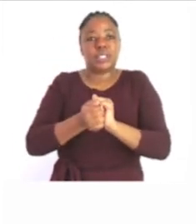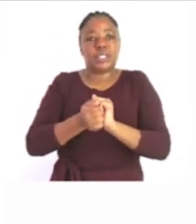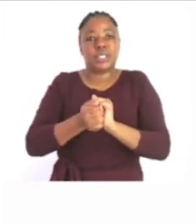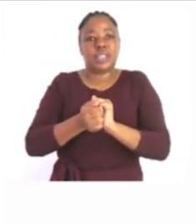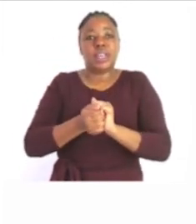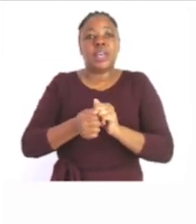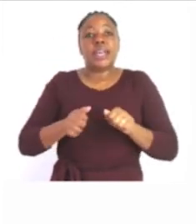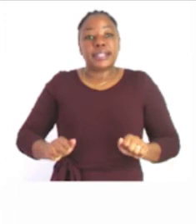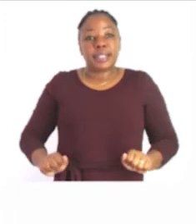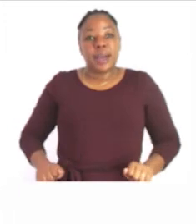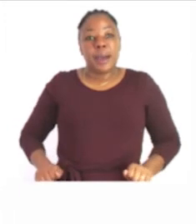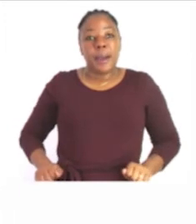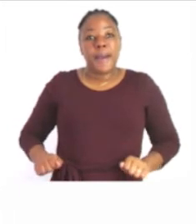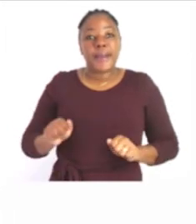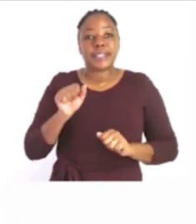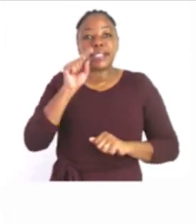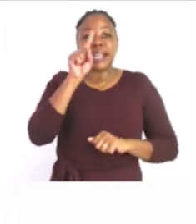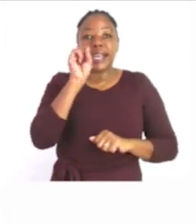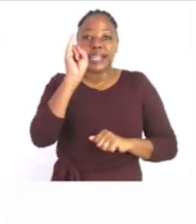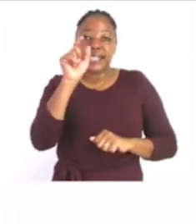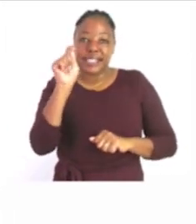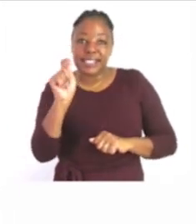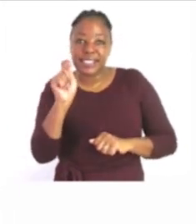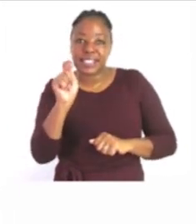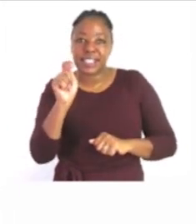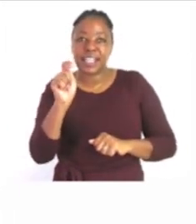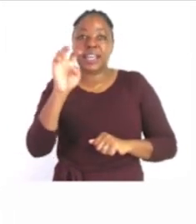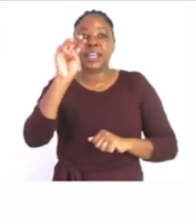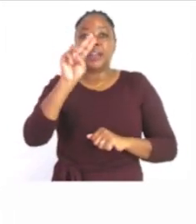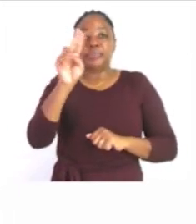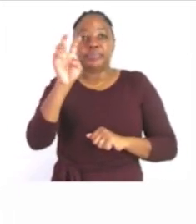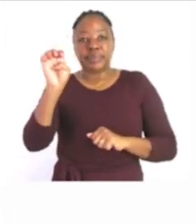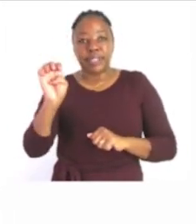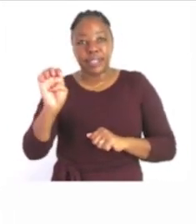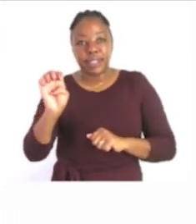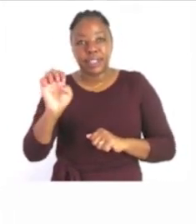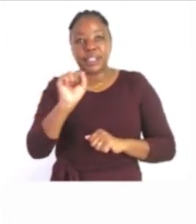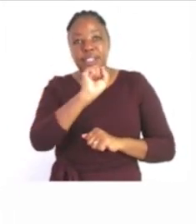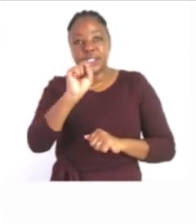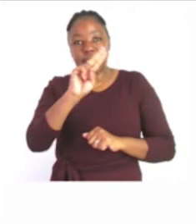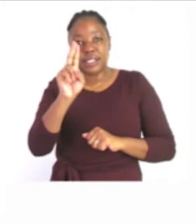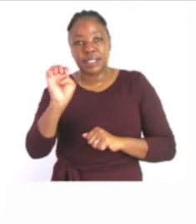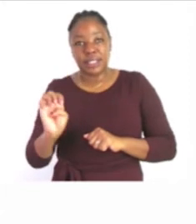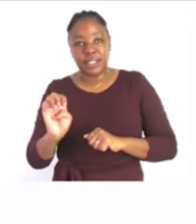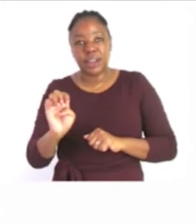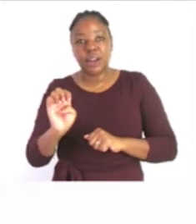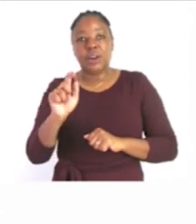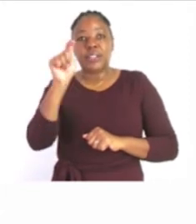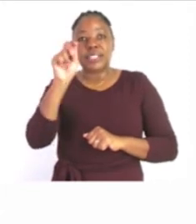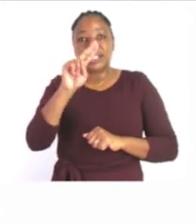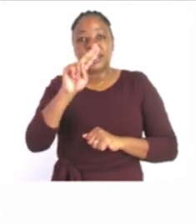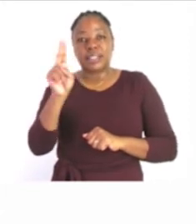it? Is it he? Is it she? Is it they? Or is